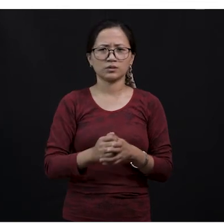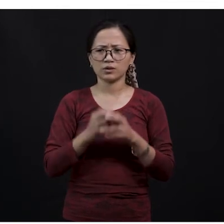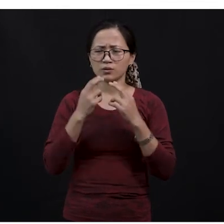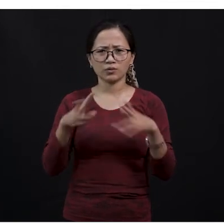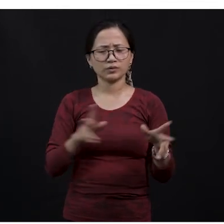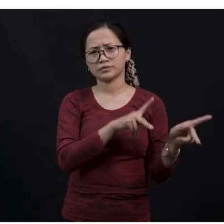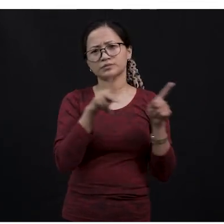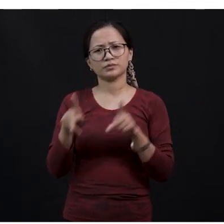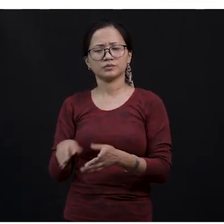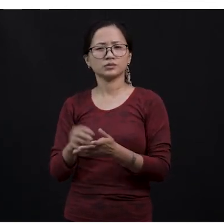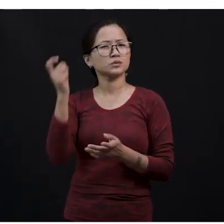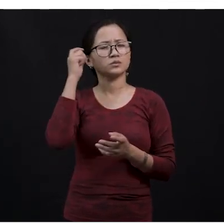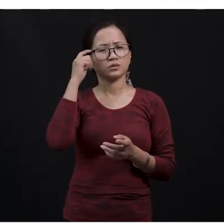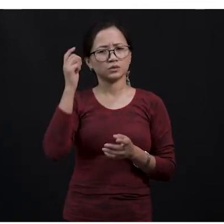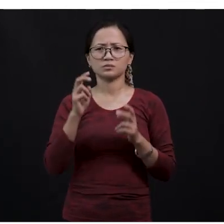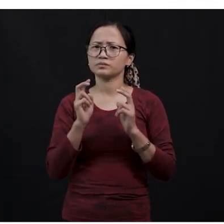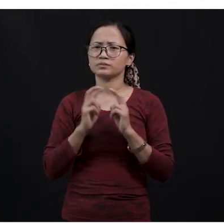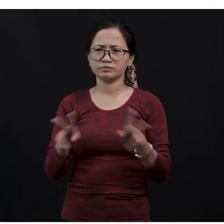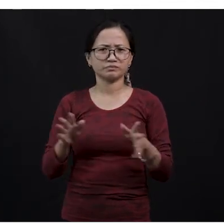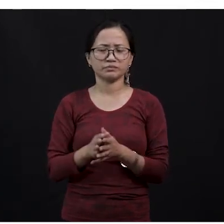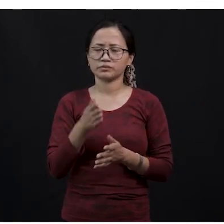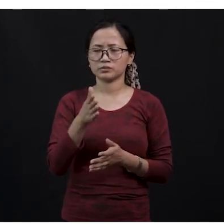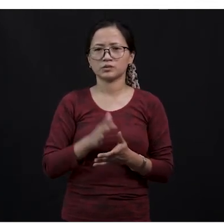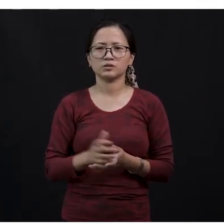well planned, they were not well thought, and that is why it